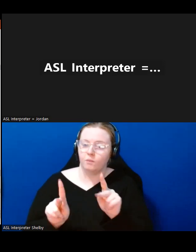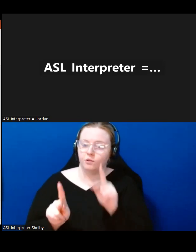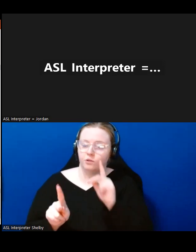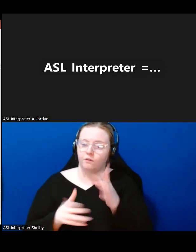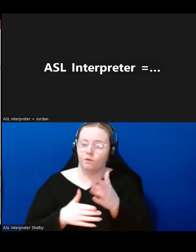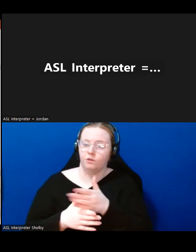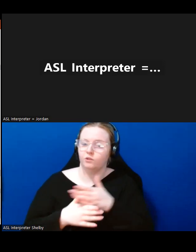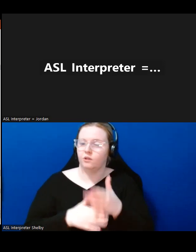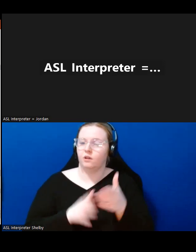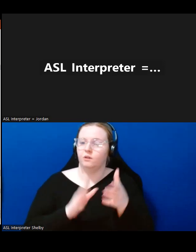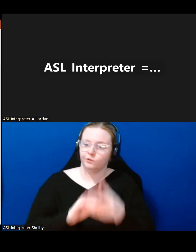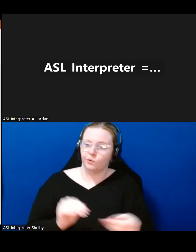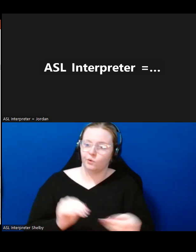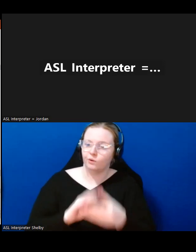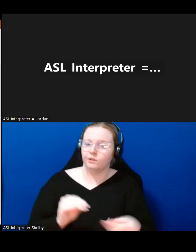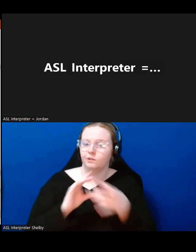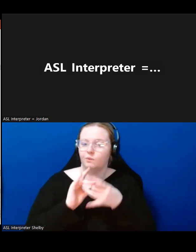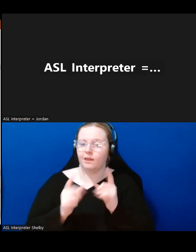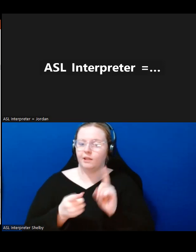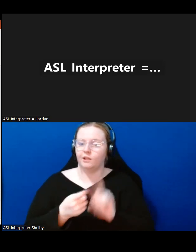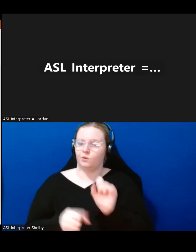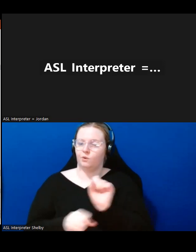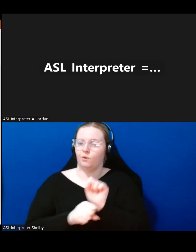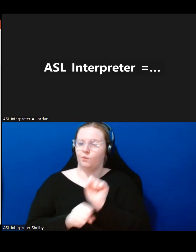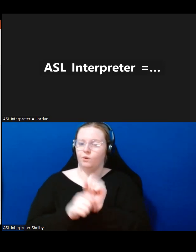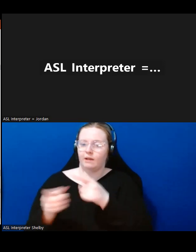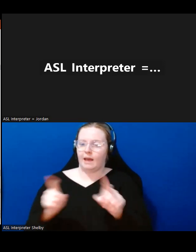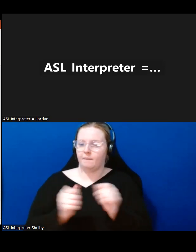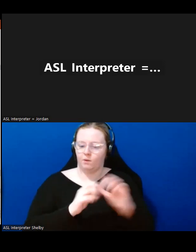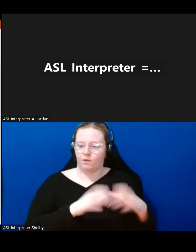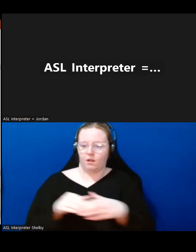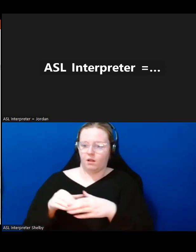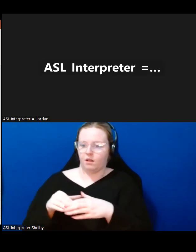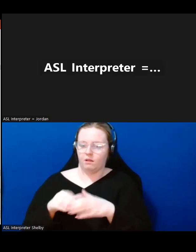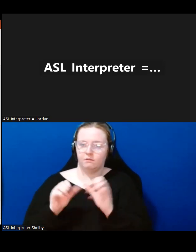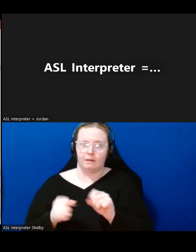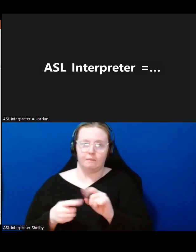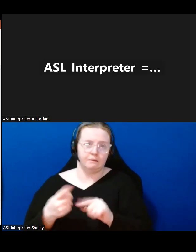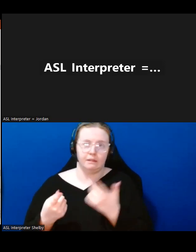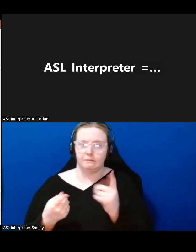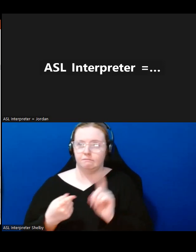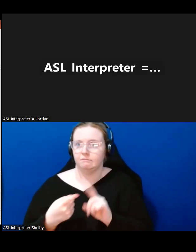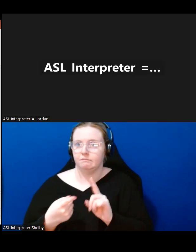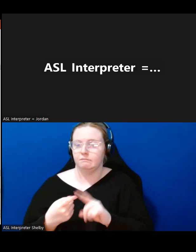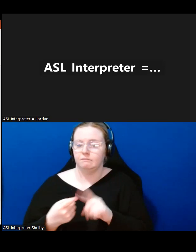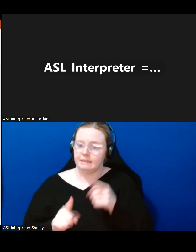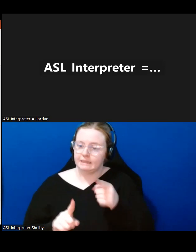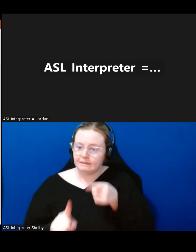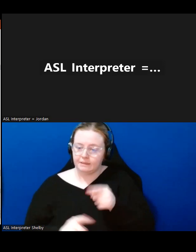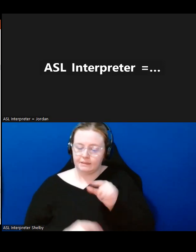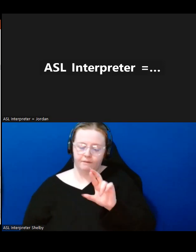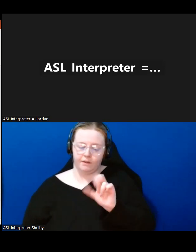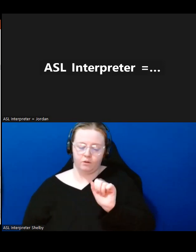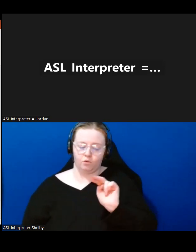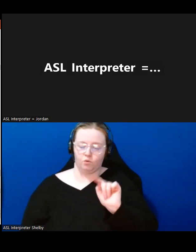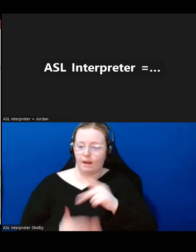of the stories around the work that's happening with the coalitions, whether that be specific grant projects that have been funded,